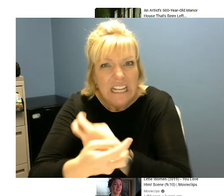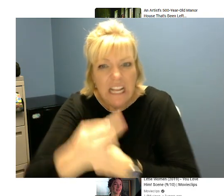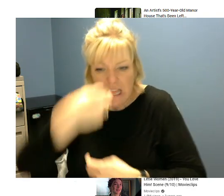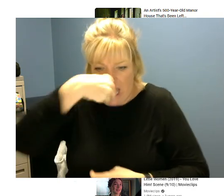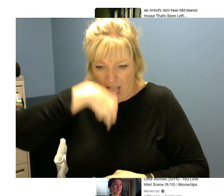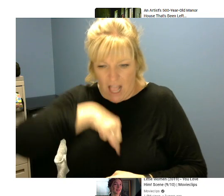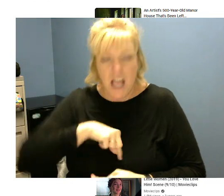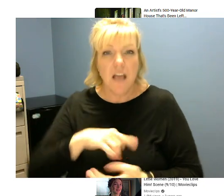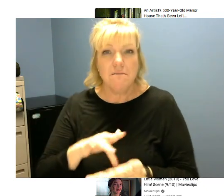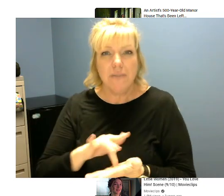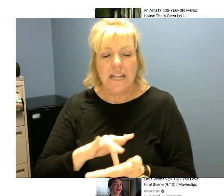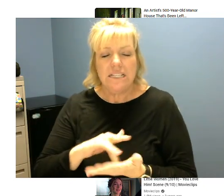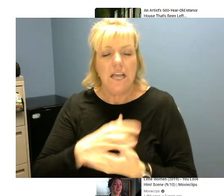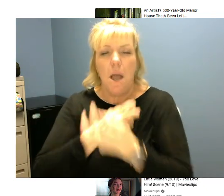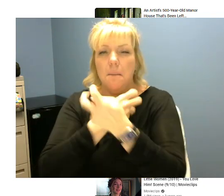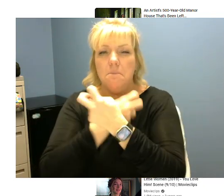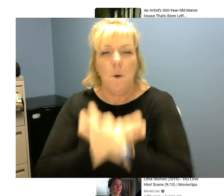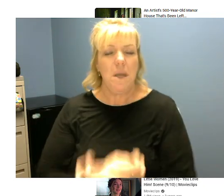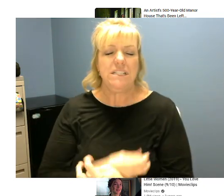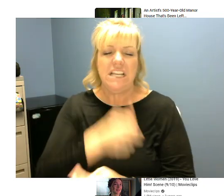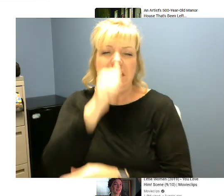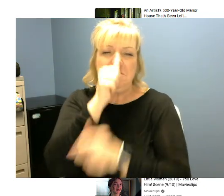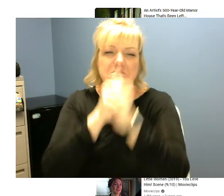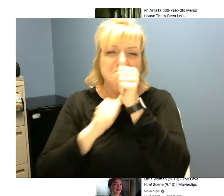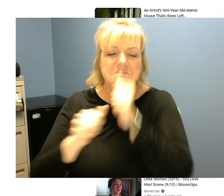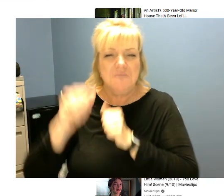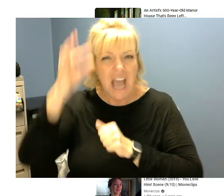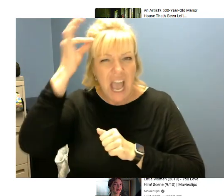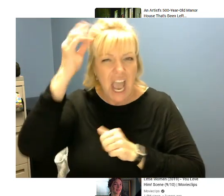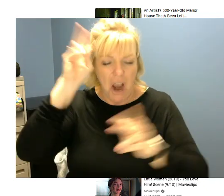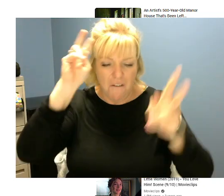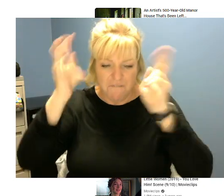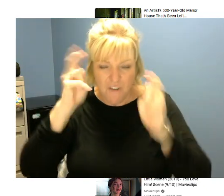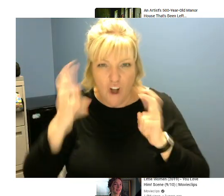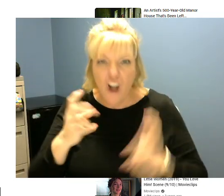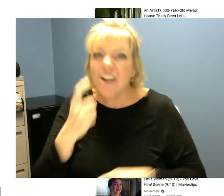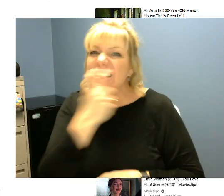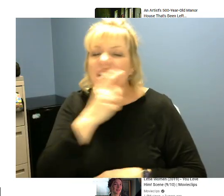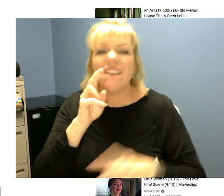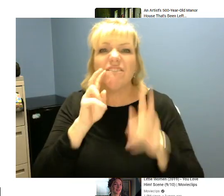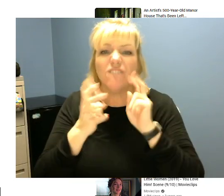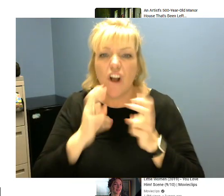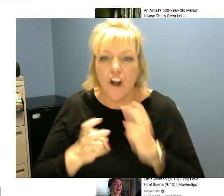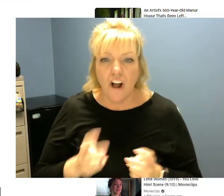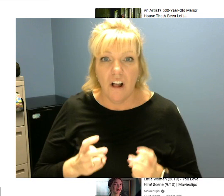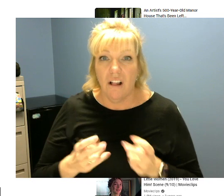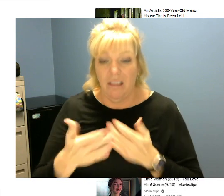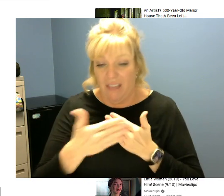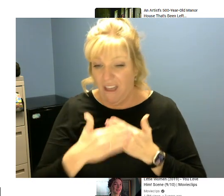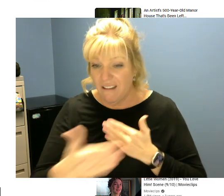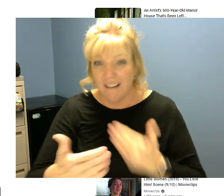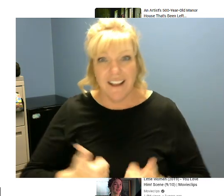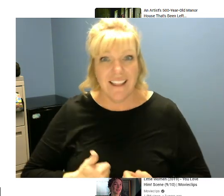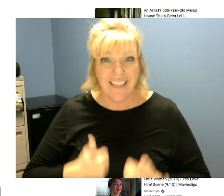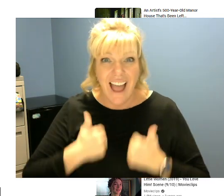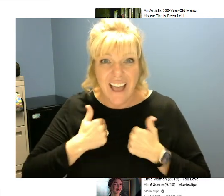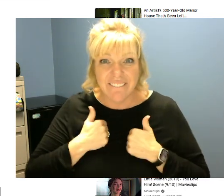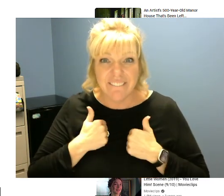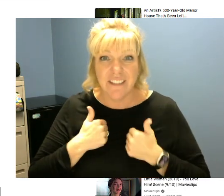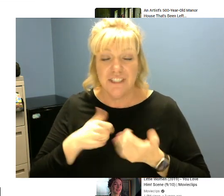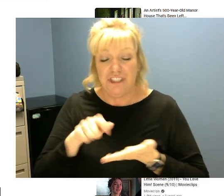her life. She'll lose her hair, her teeth, and then for the rest of her life she'll mention, she writes about